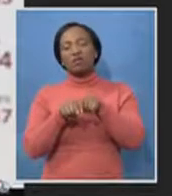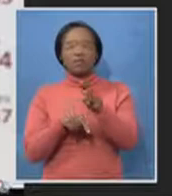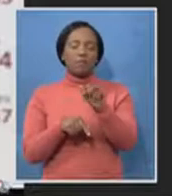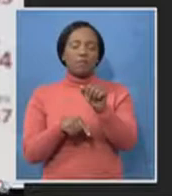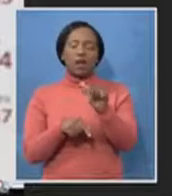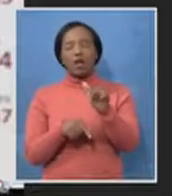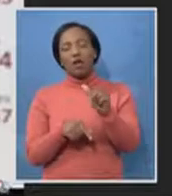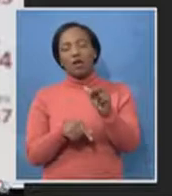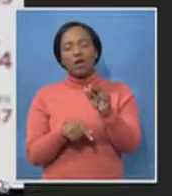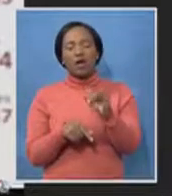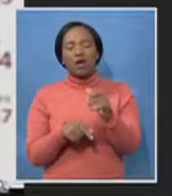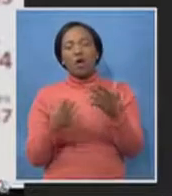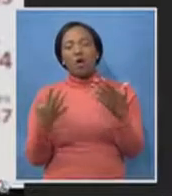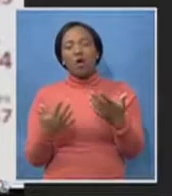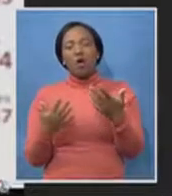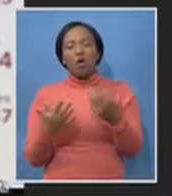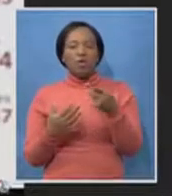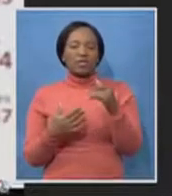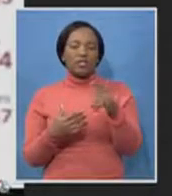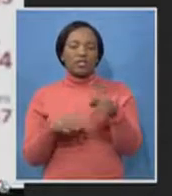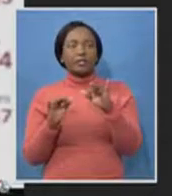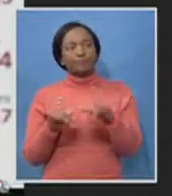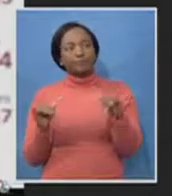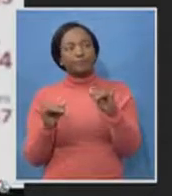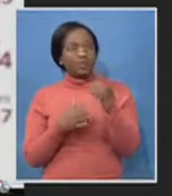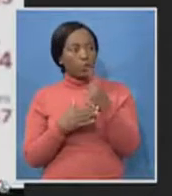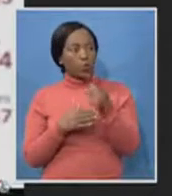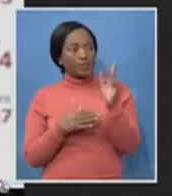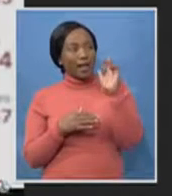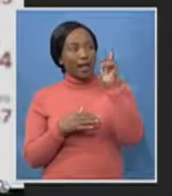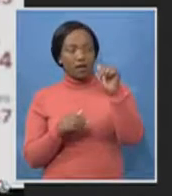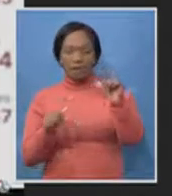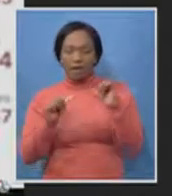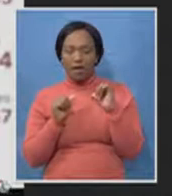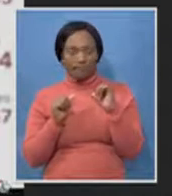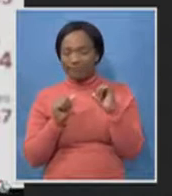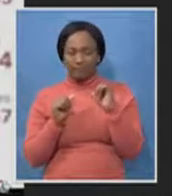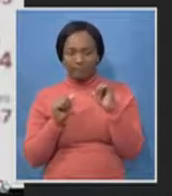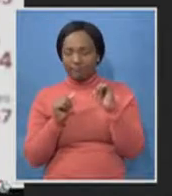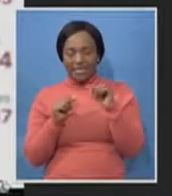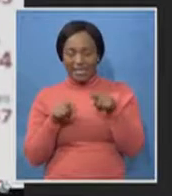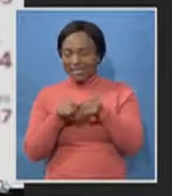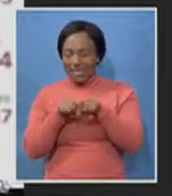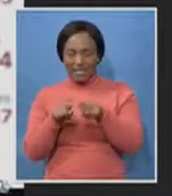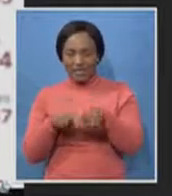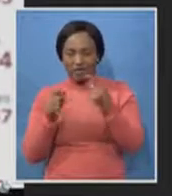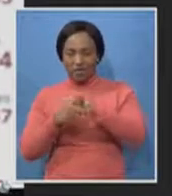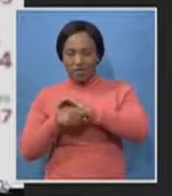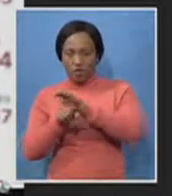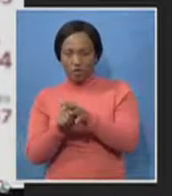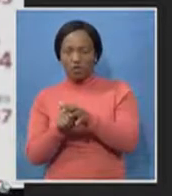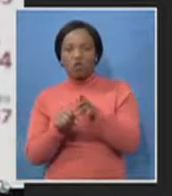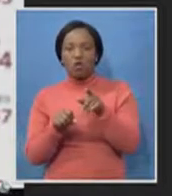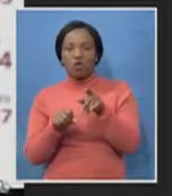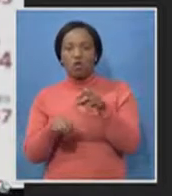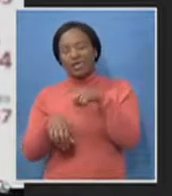return after 2 weeks and get the result. But you reduce the time between the collection of